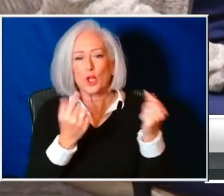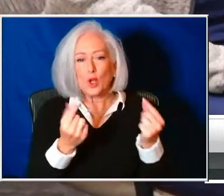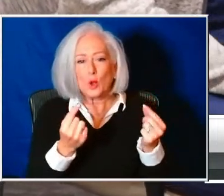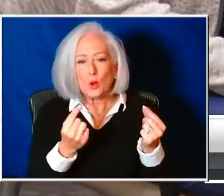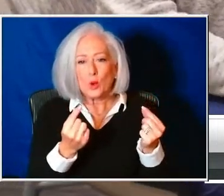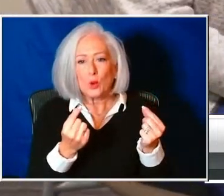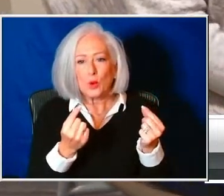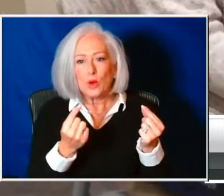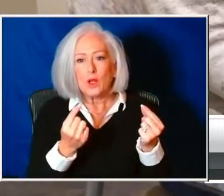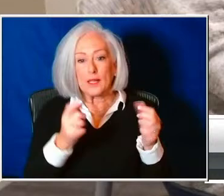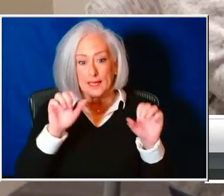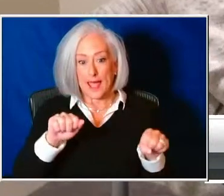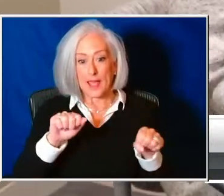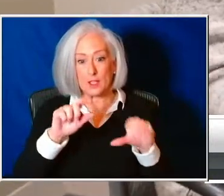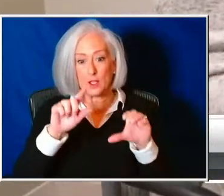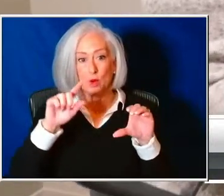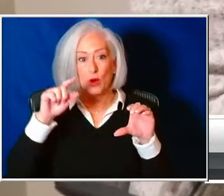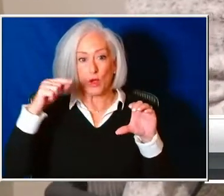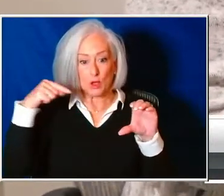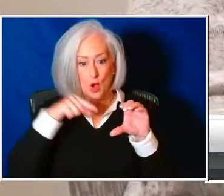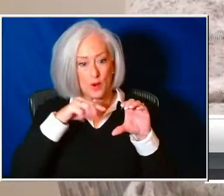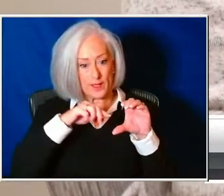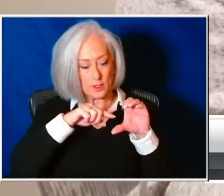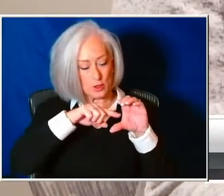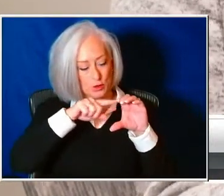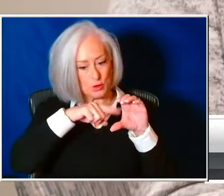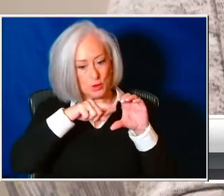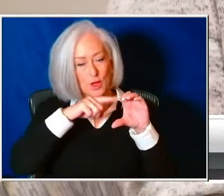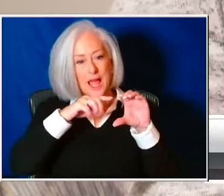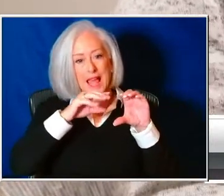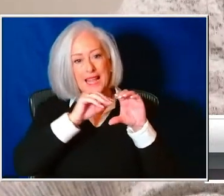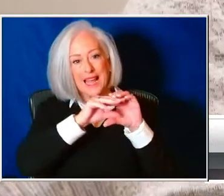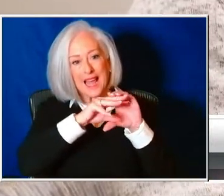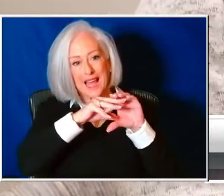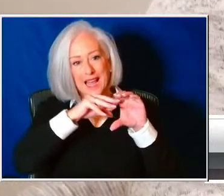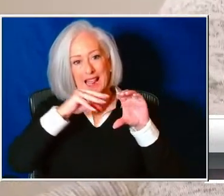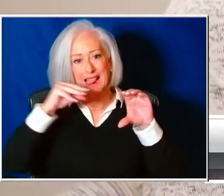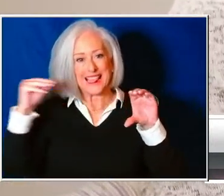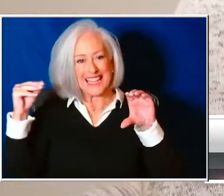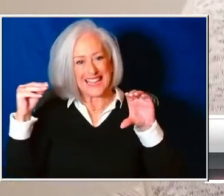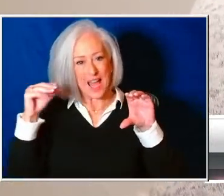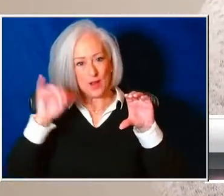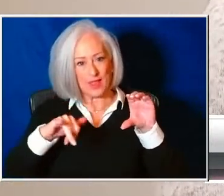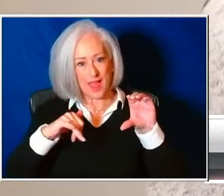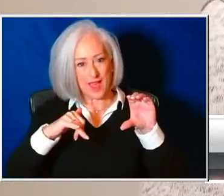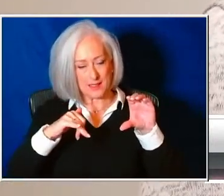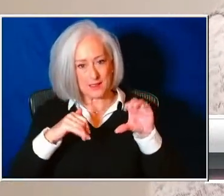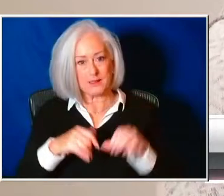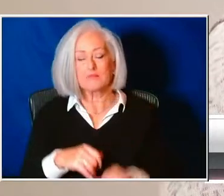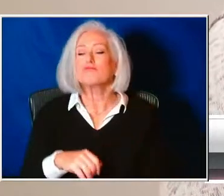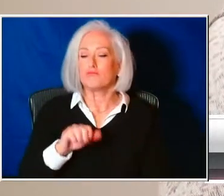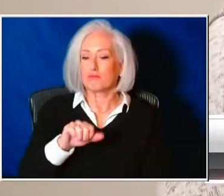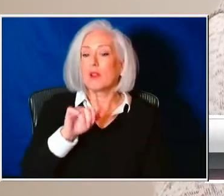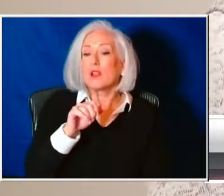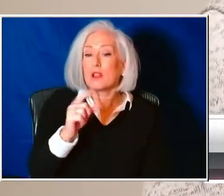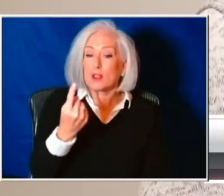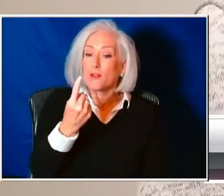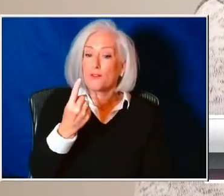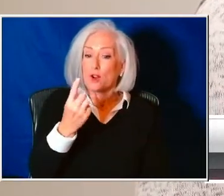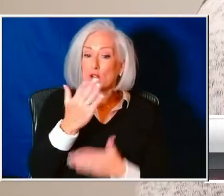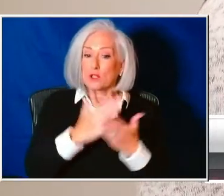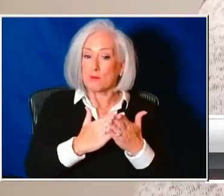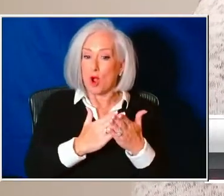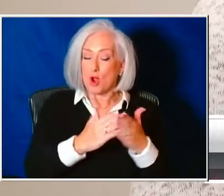pipes? You can. So I consider this step 1 in the process. And then step 2, if needed, would be the nuclear stress